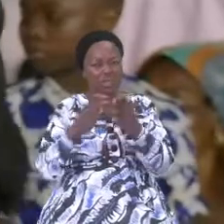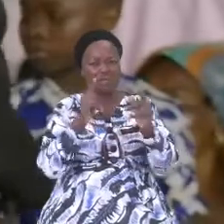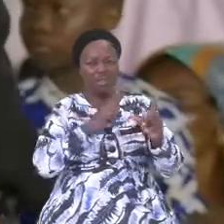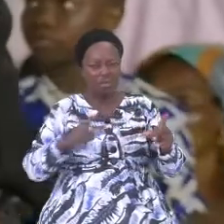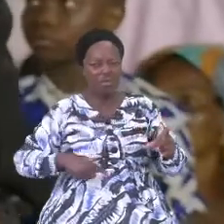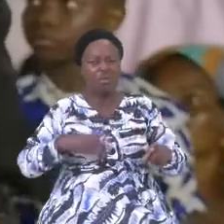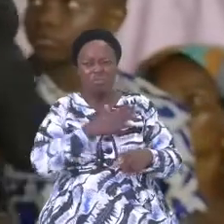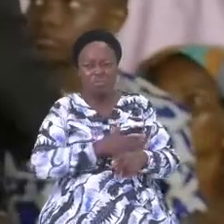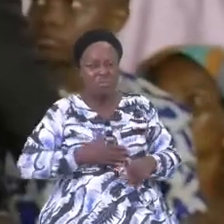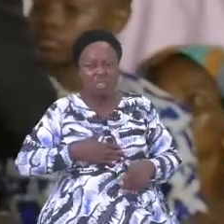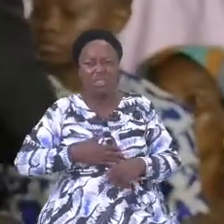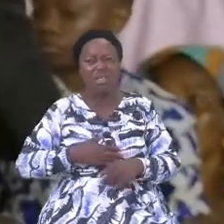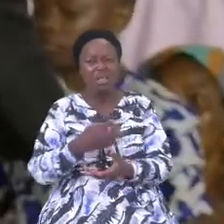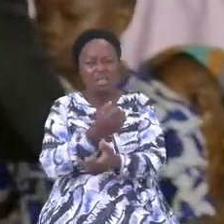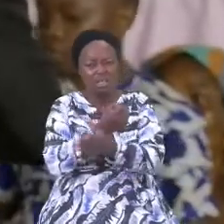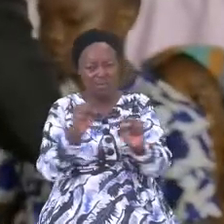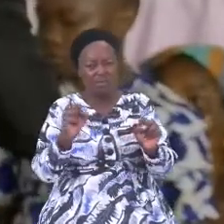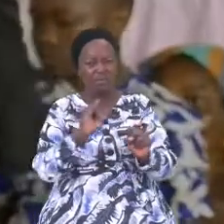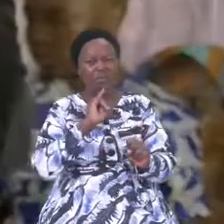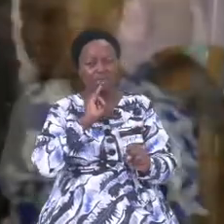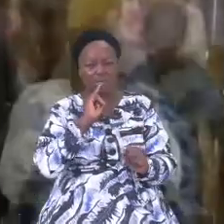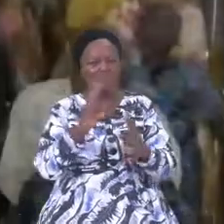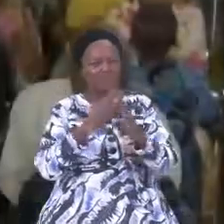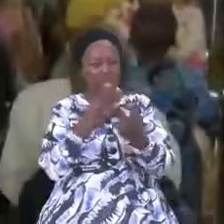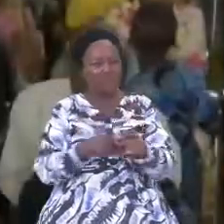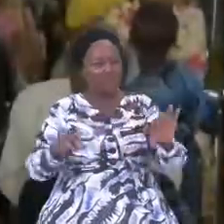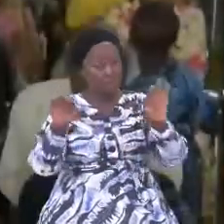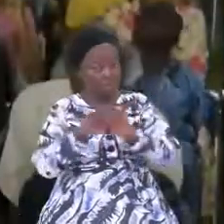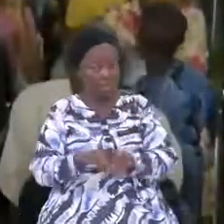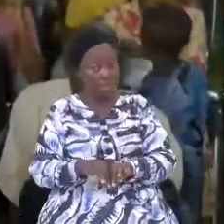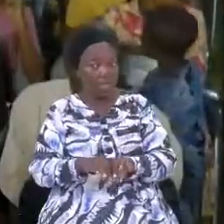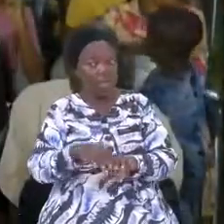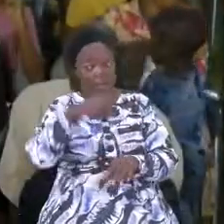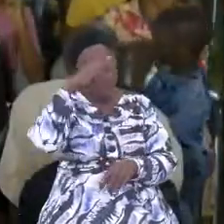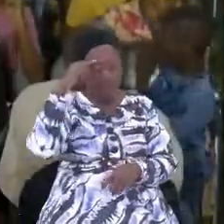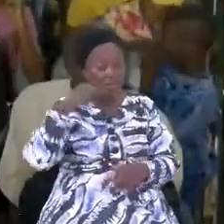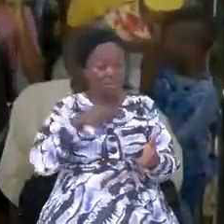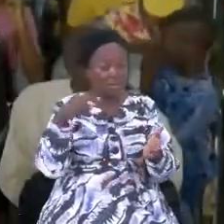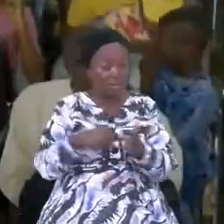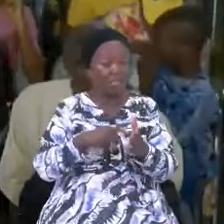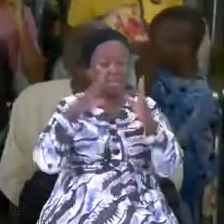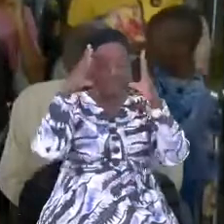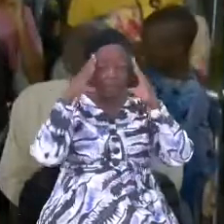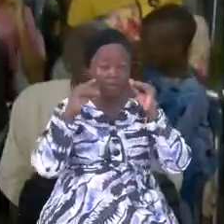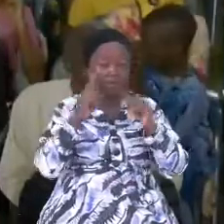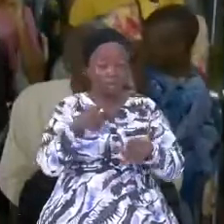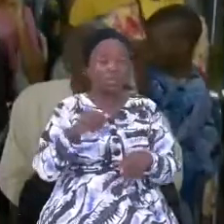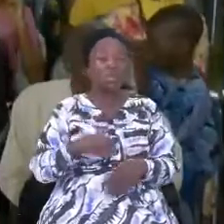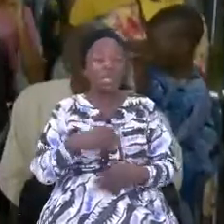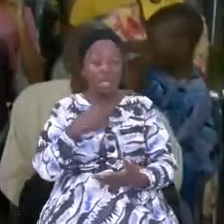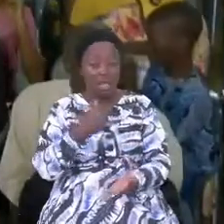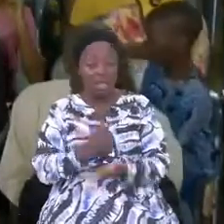It is going to help you. It's going to help us to be able to keep record